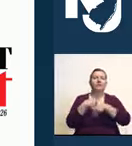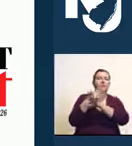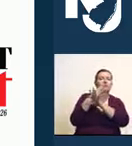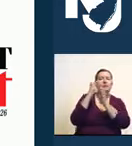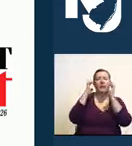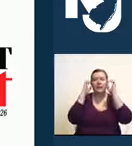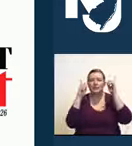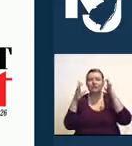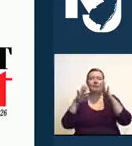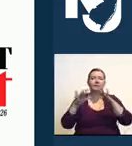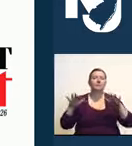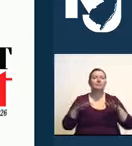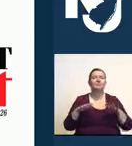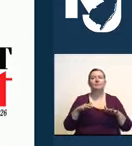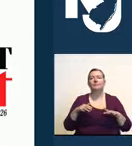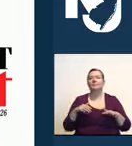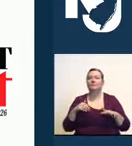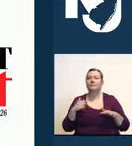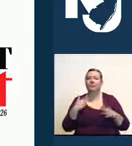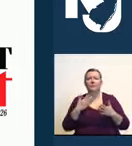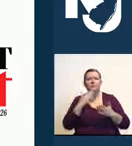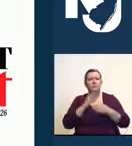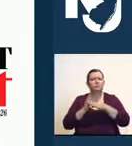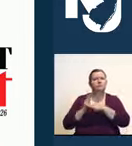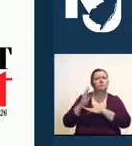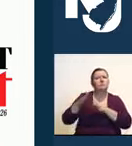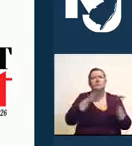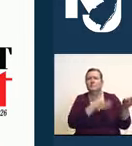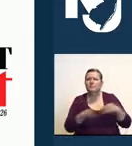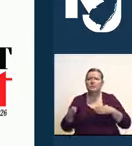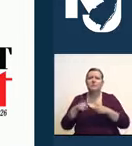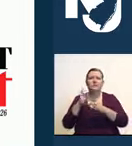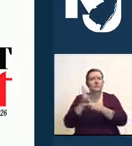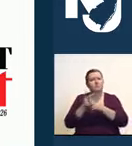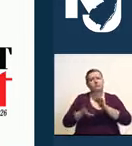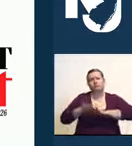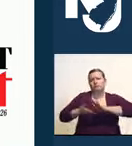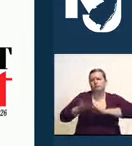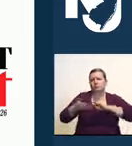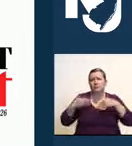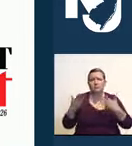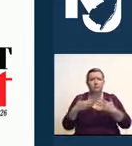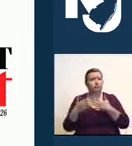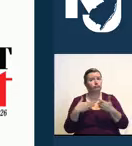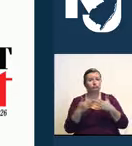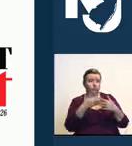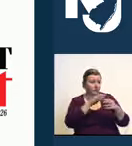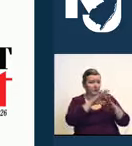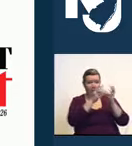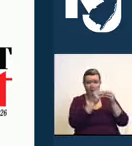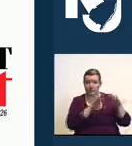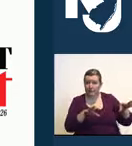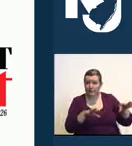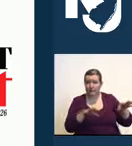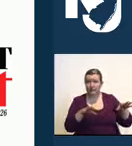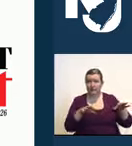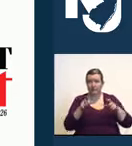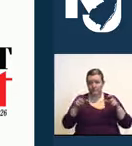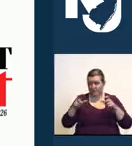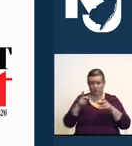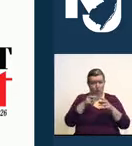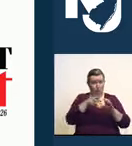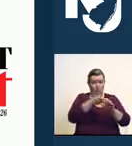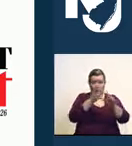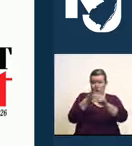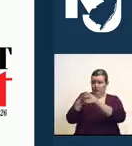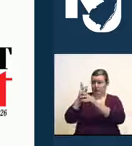also create the long-term plan for remaining financially viable in the face of a pandemic-caused enrollment challenge. And through